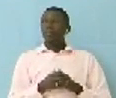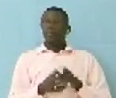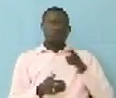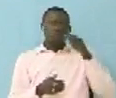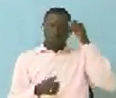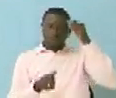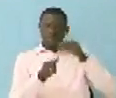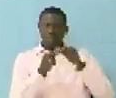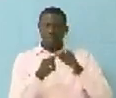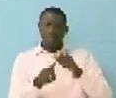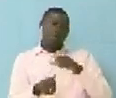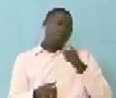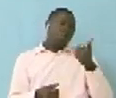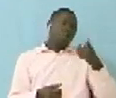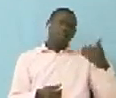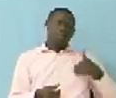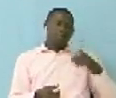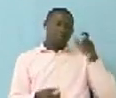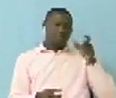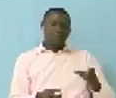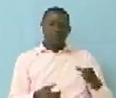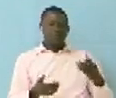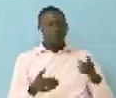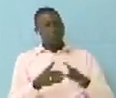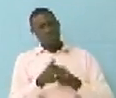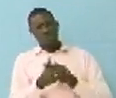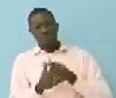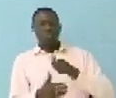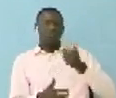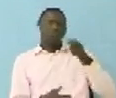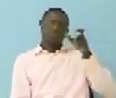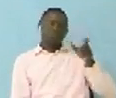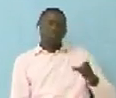you remember any other person